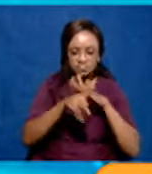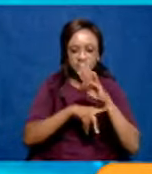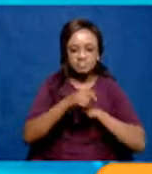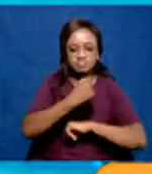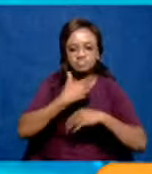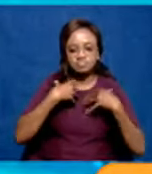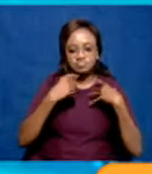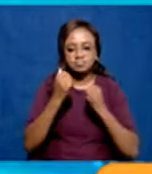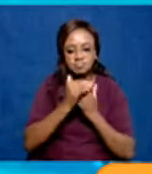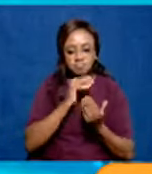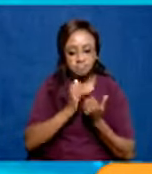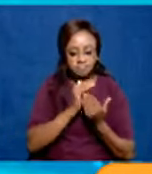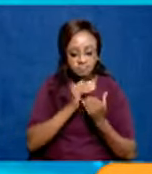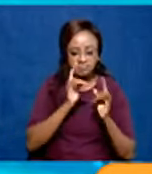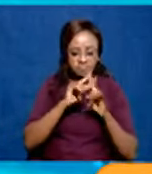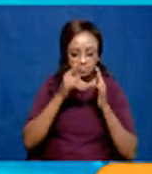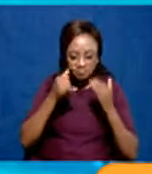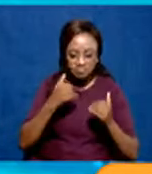are going further